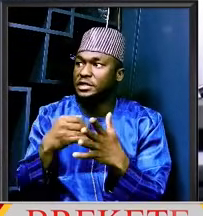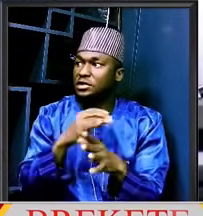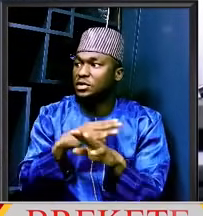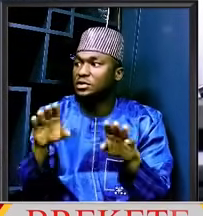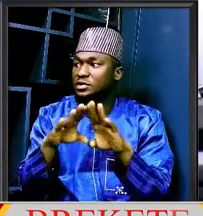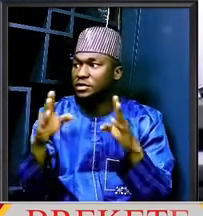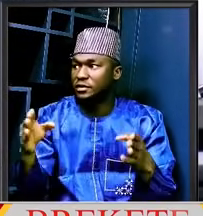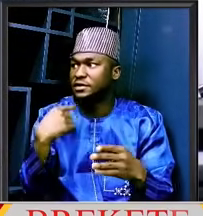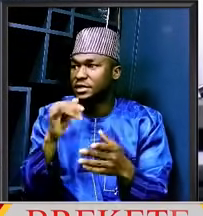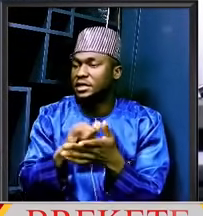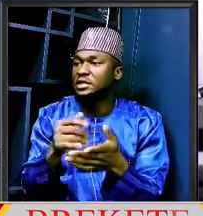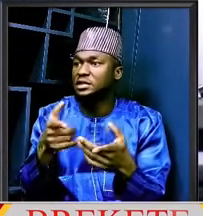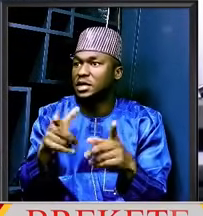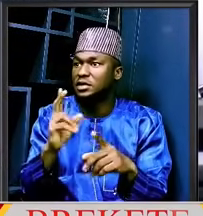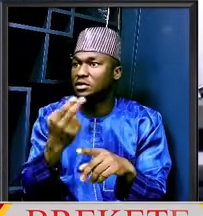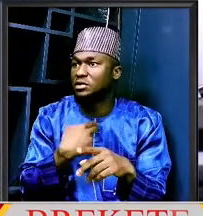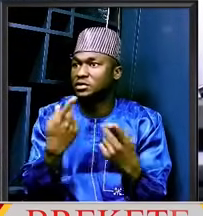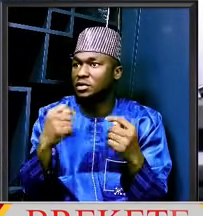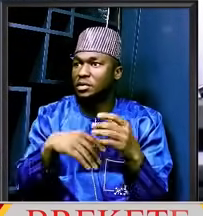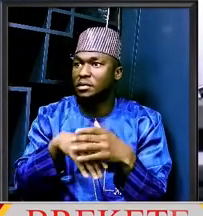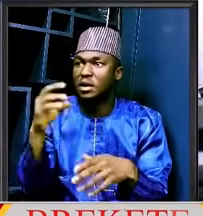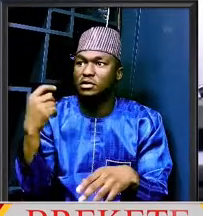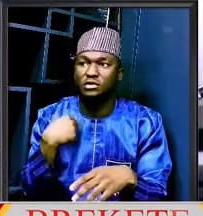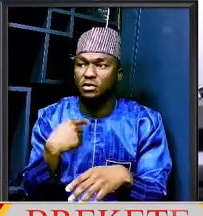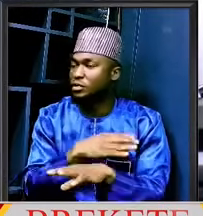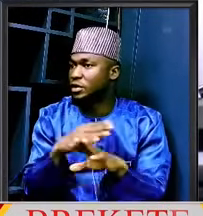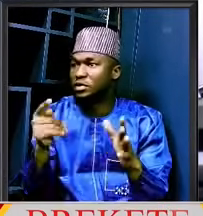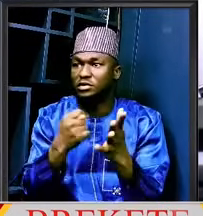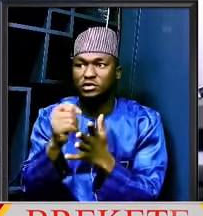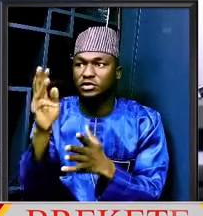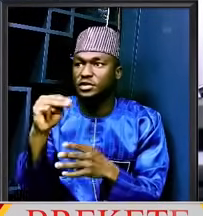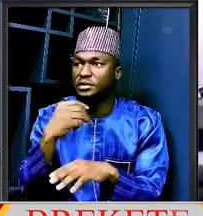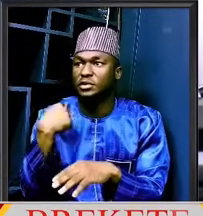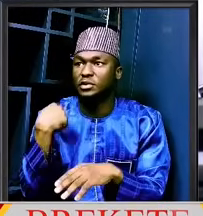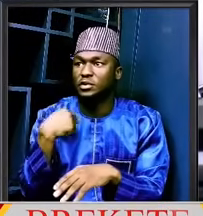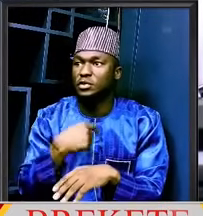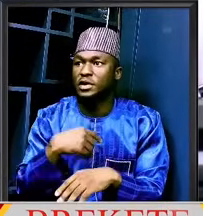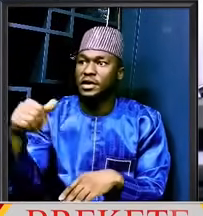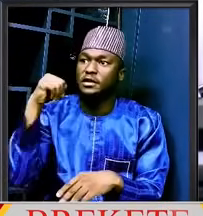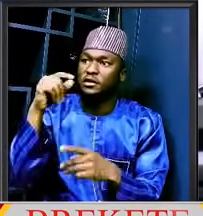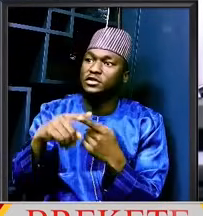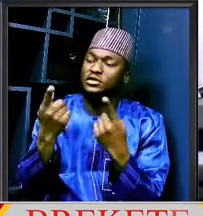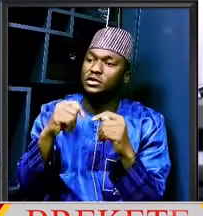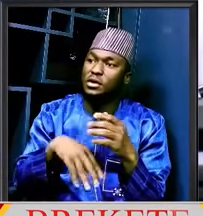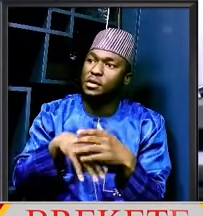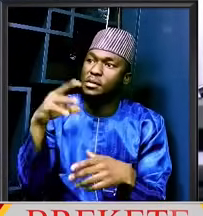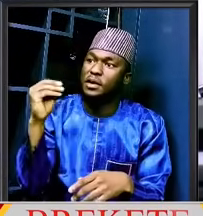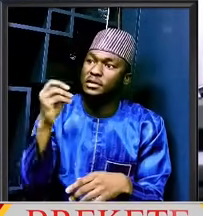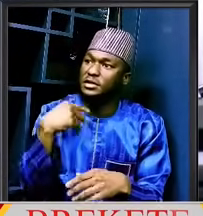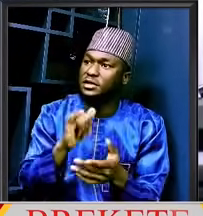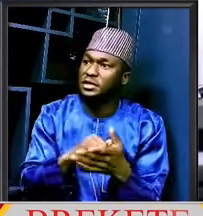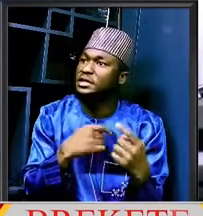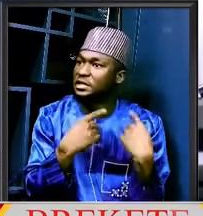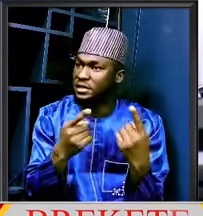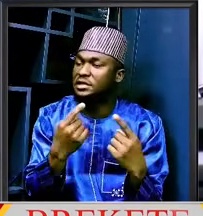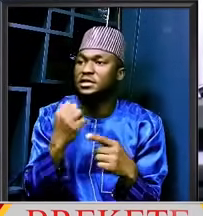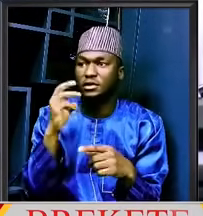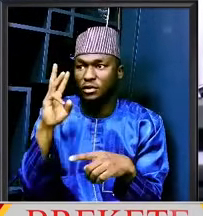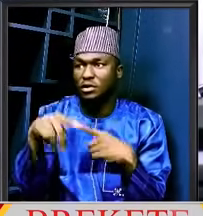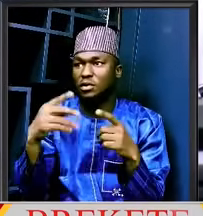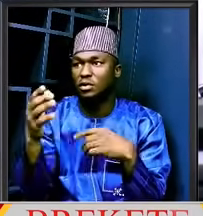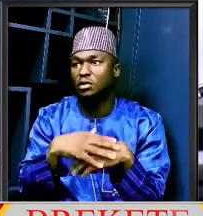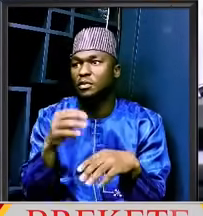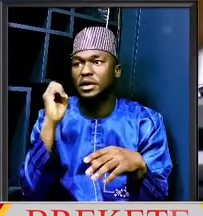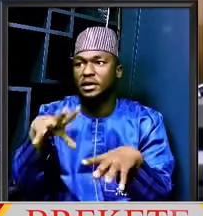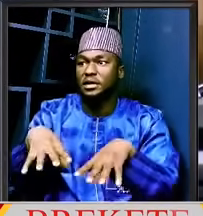now came and said, okay, we should come out now. We said, no, we don't trust him, so we won't come out. So he now said to us, since we don't want to come out, he will go back.